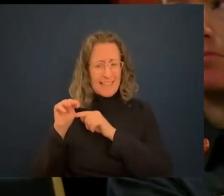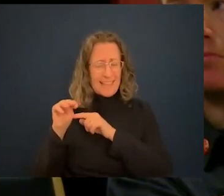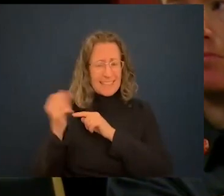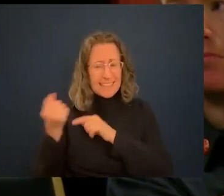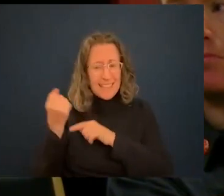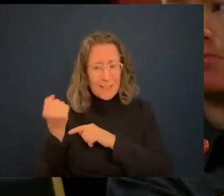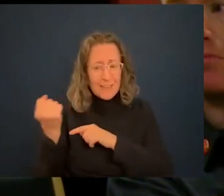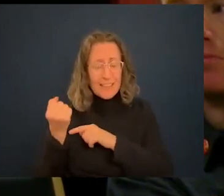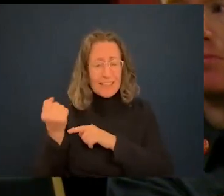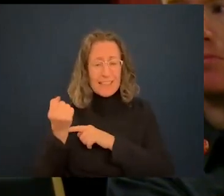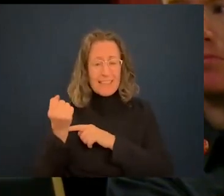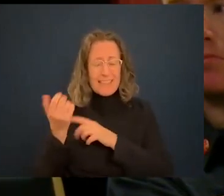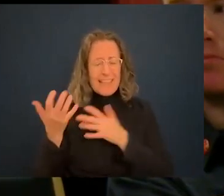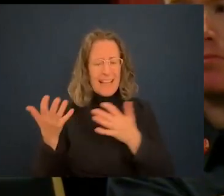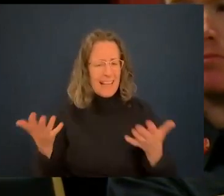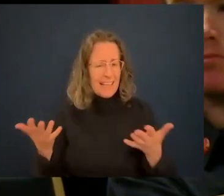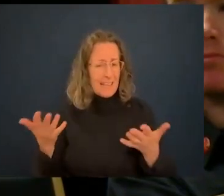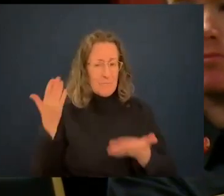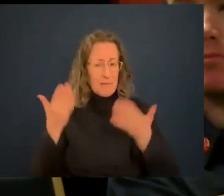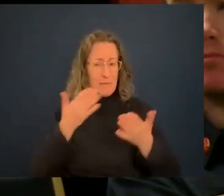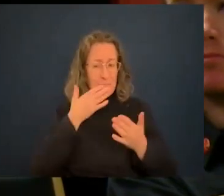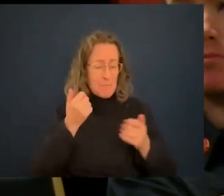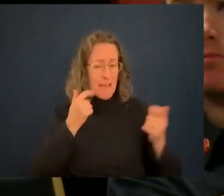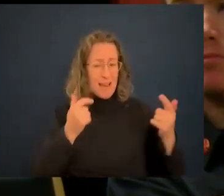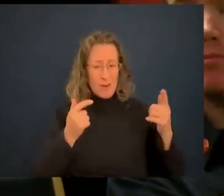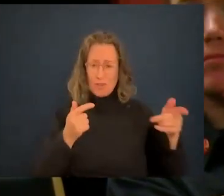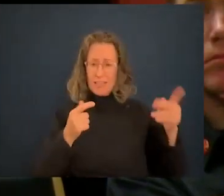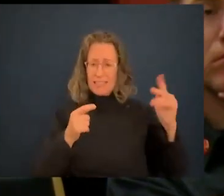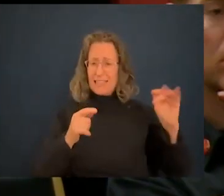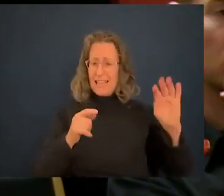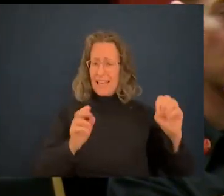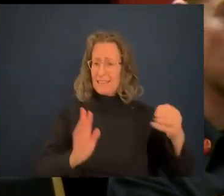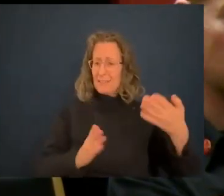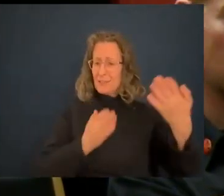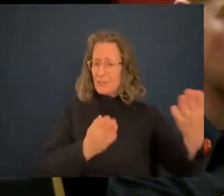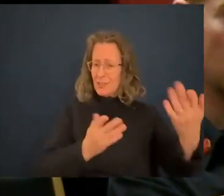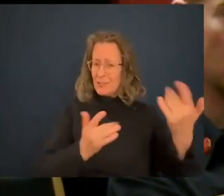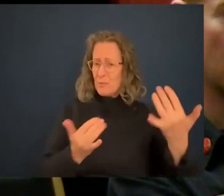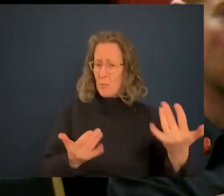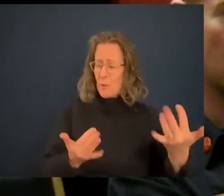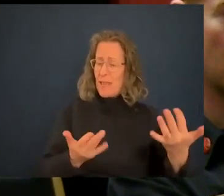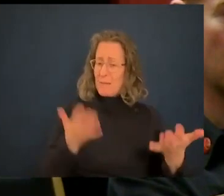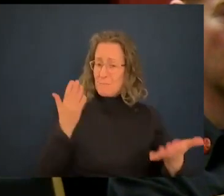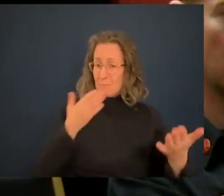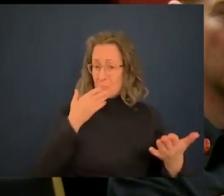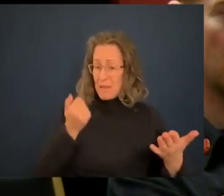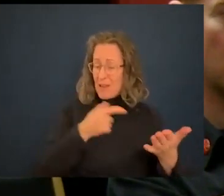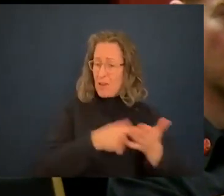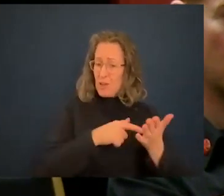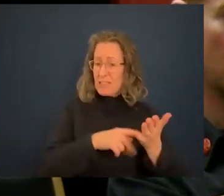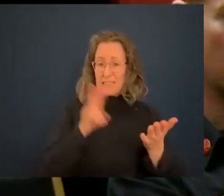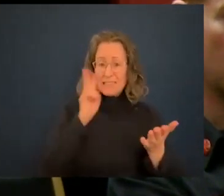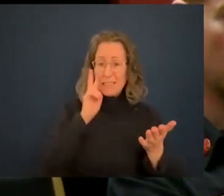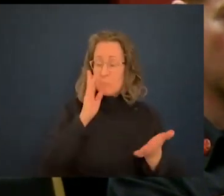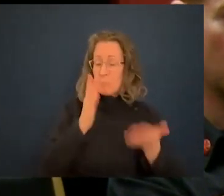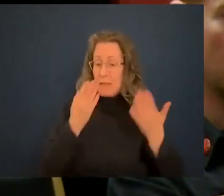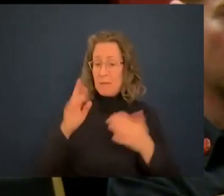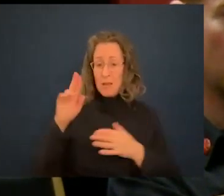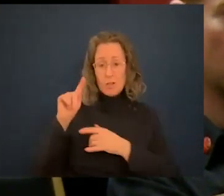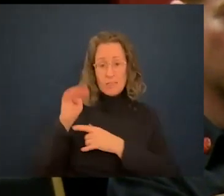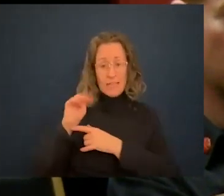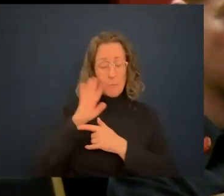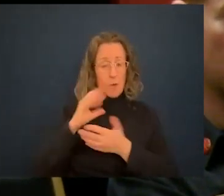to do as Kate might suggest and to wait to see if we can get that money approved